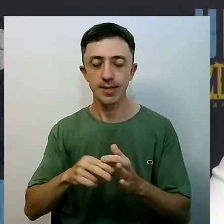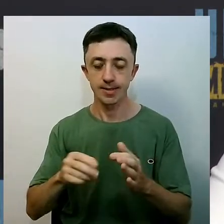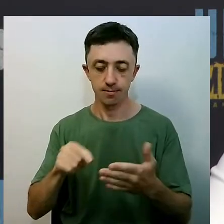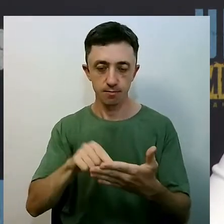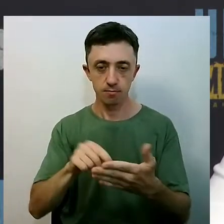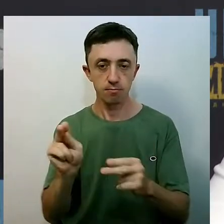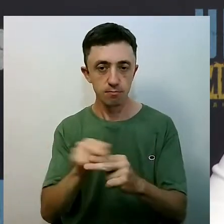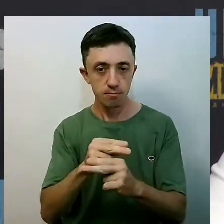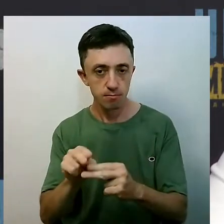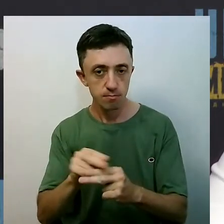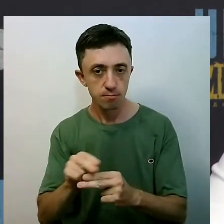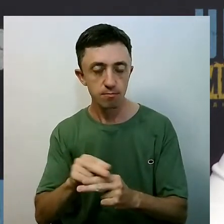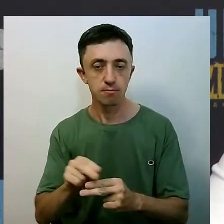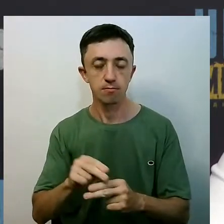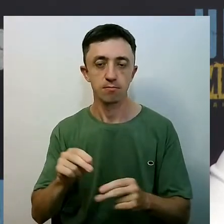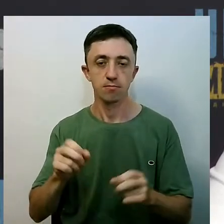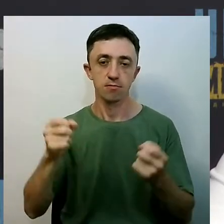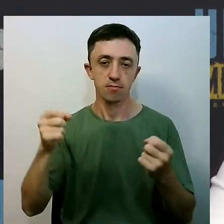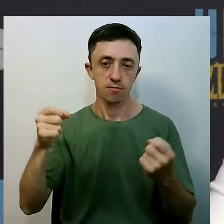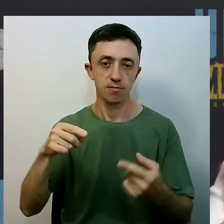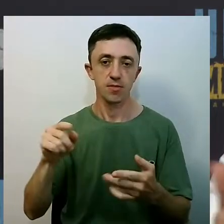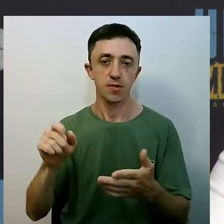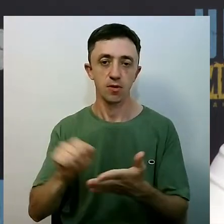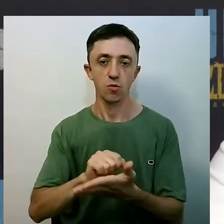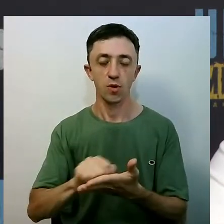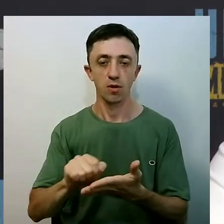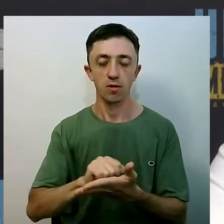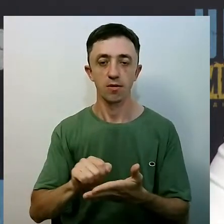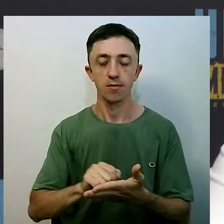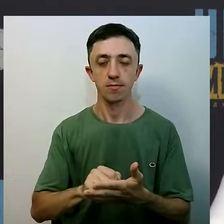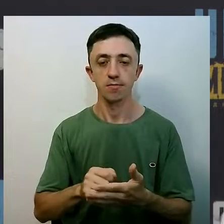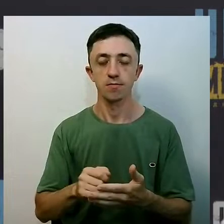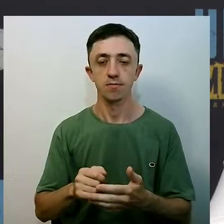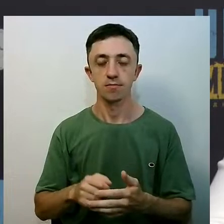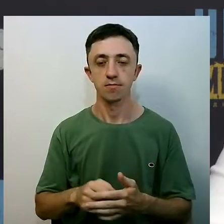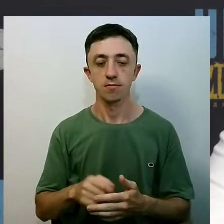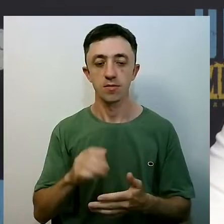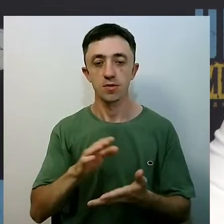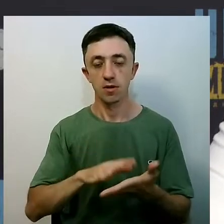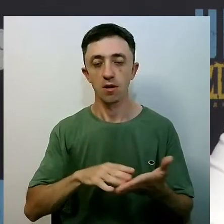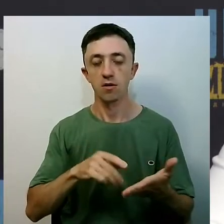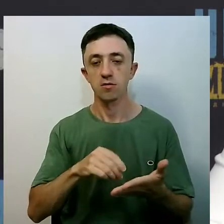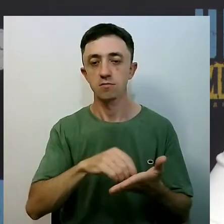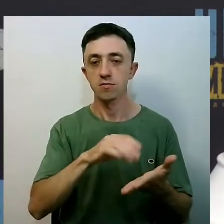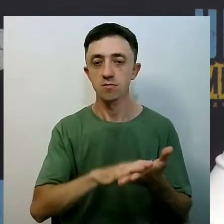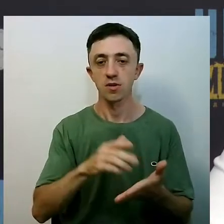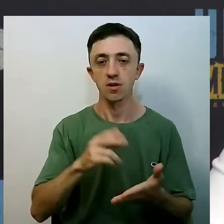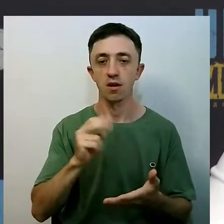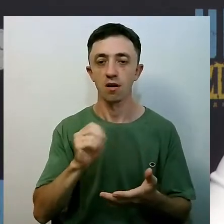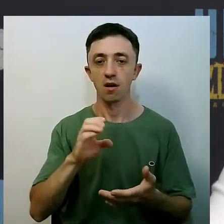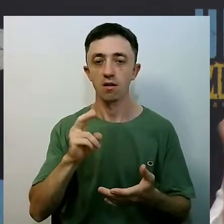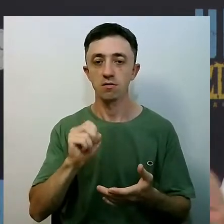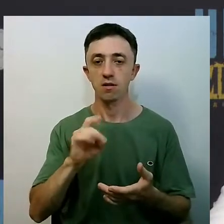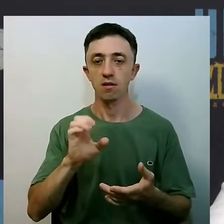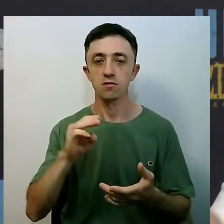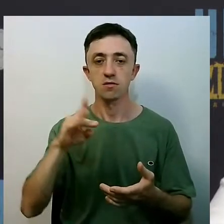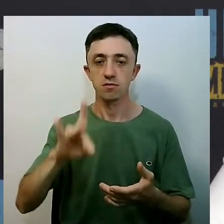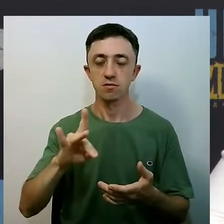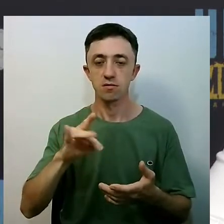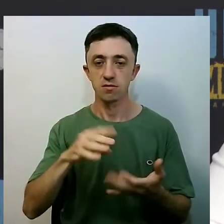those territories. So the documents should be brought in line with the reality, and then it will be included in